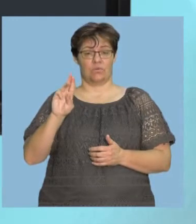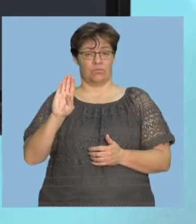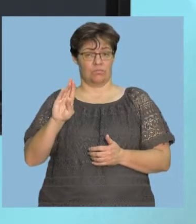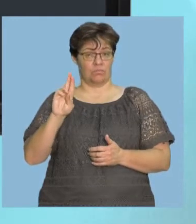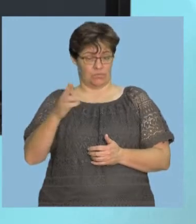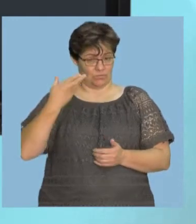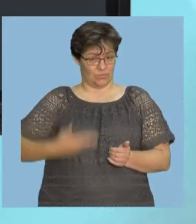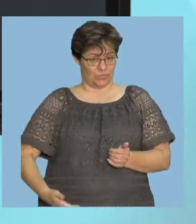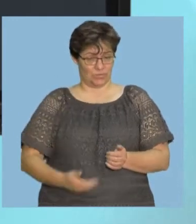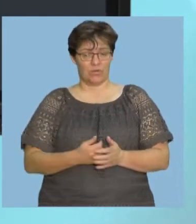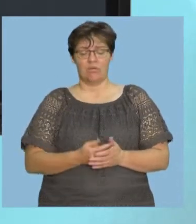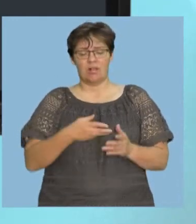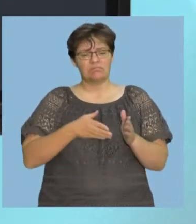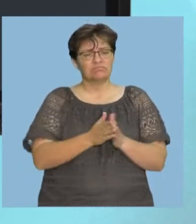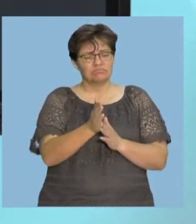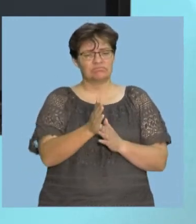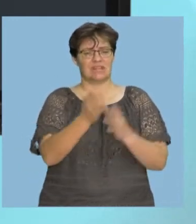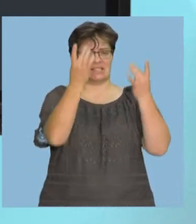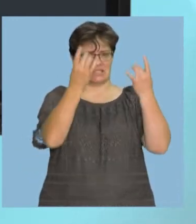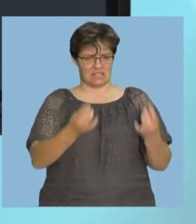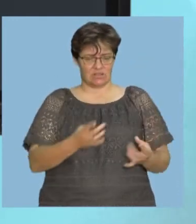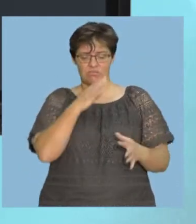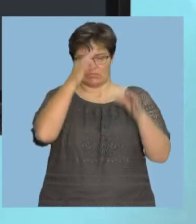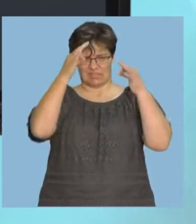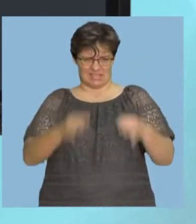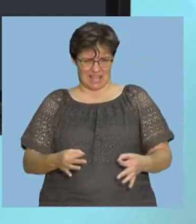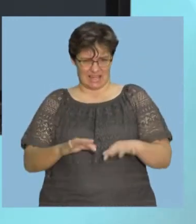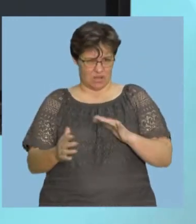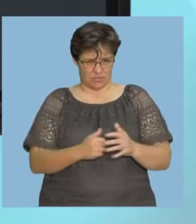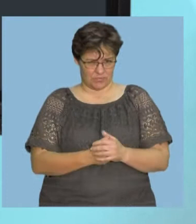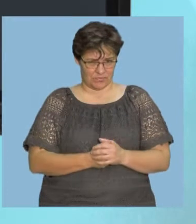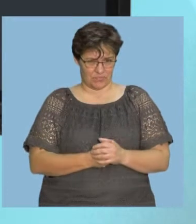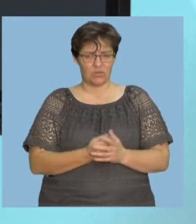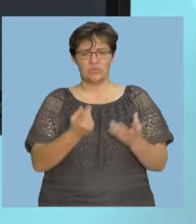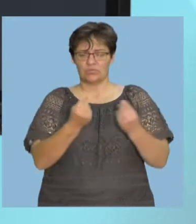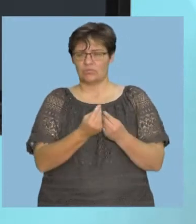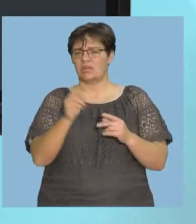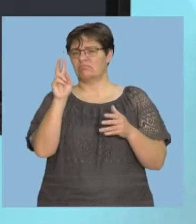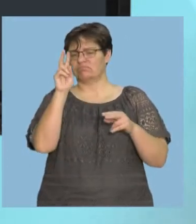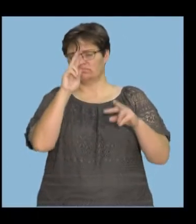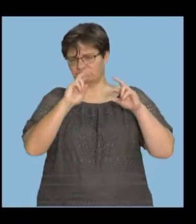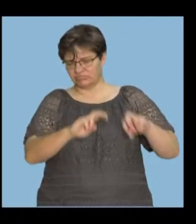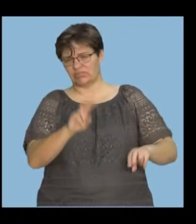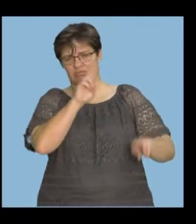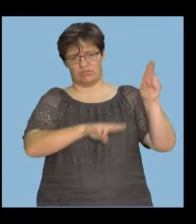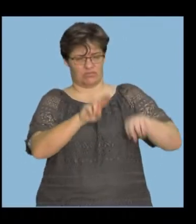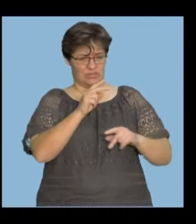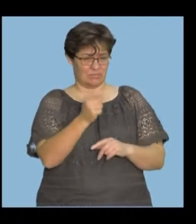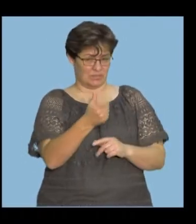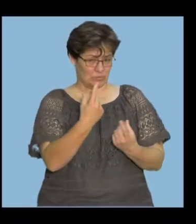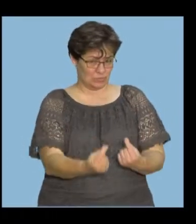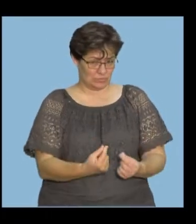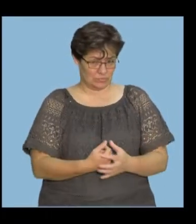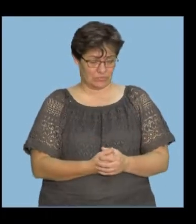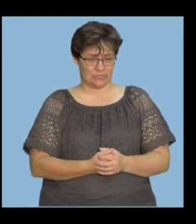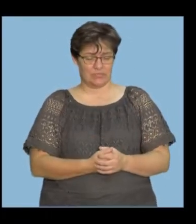can use statistics to use decision. Arrive at some conclusion. Great. Let's see